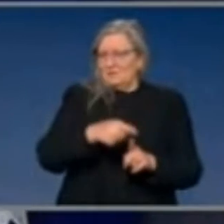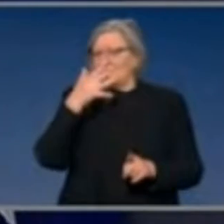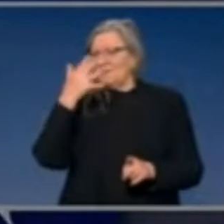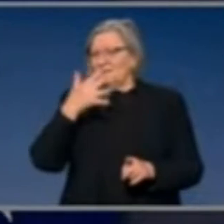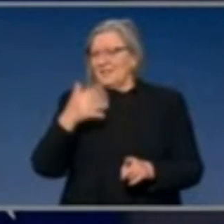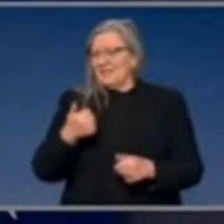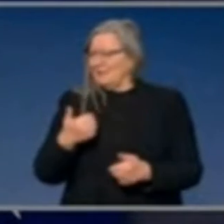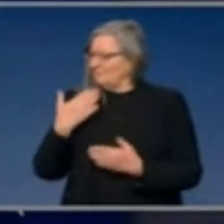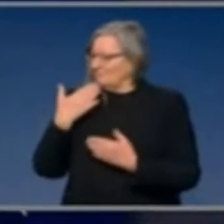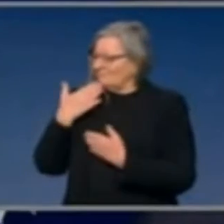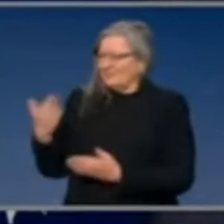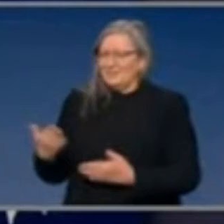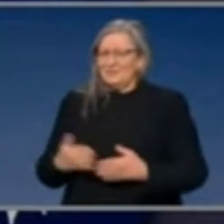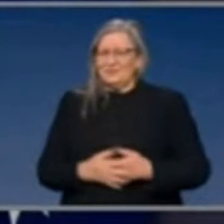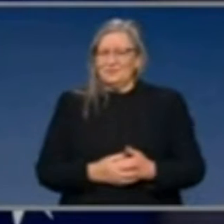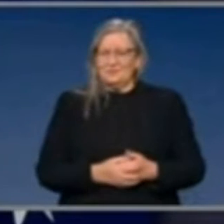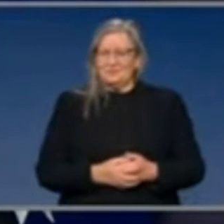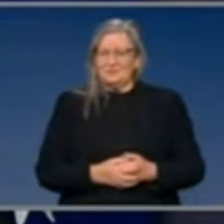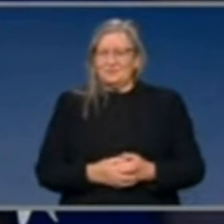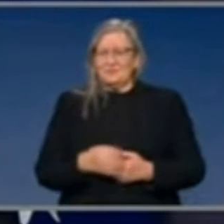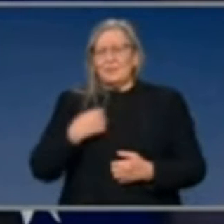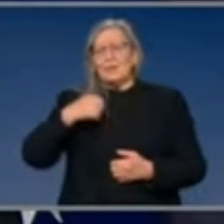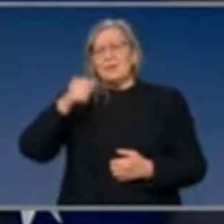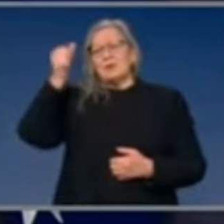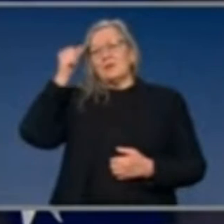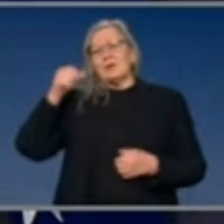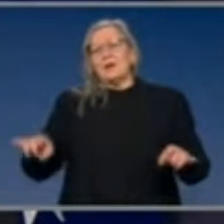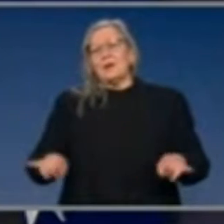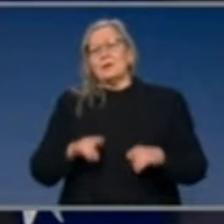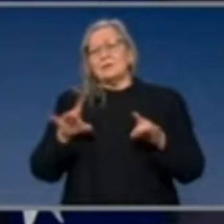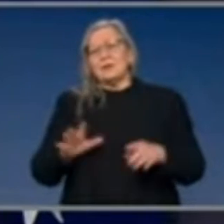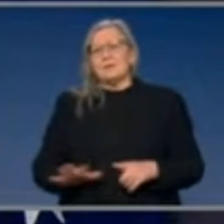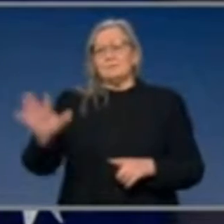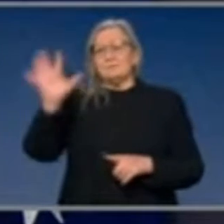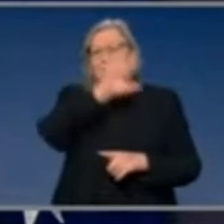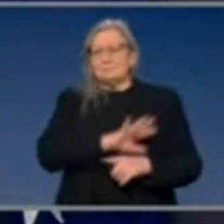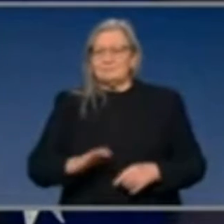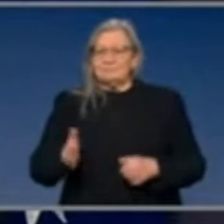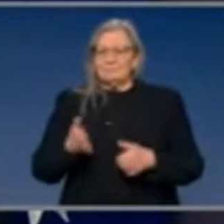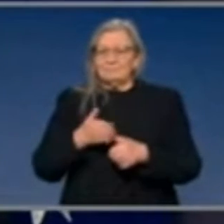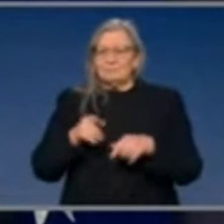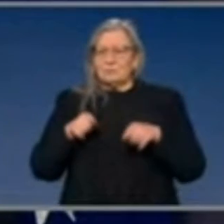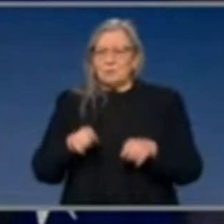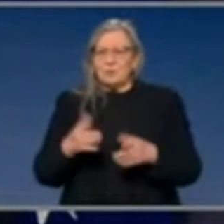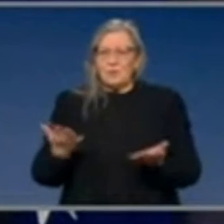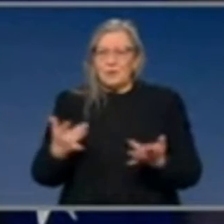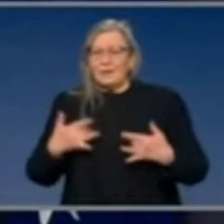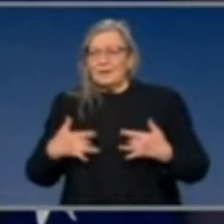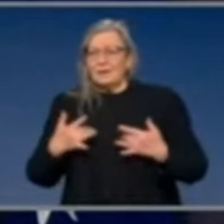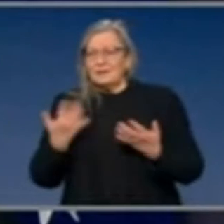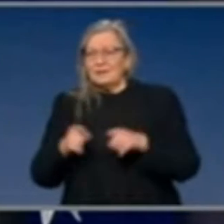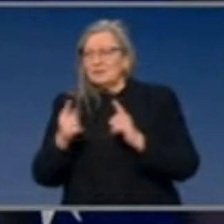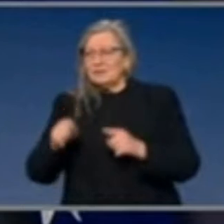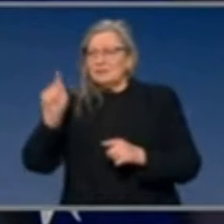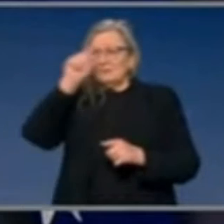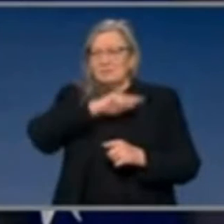Thanks, Minister. So, of course, the situation in Australia is different wherever you're living today. Here in the ACT, we're in